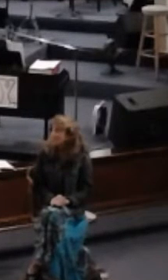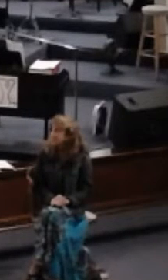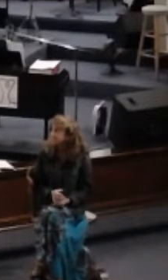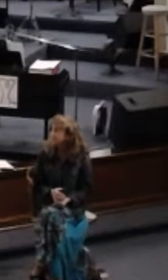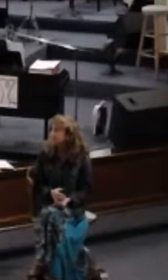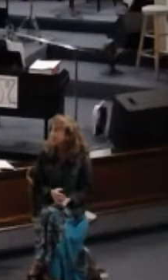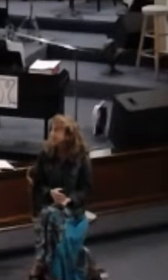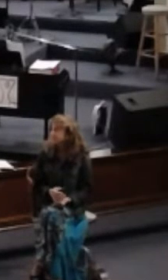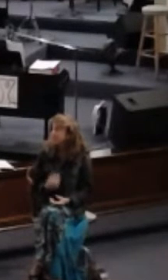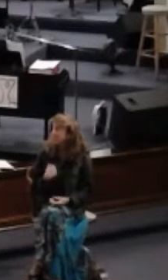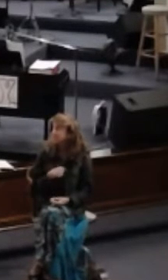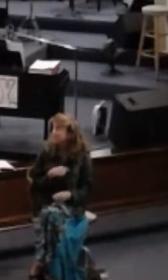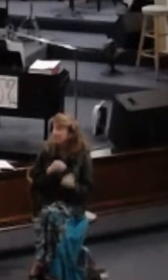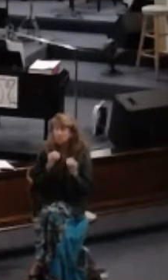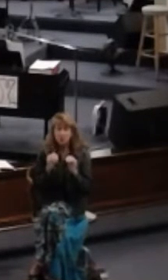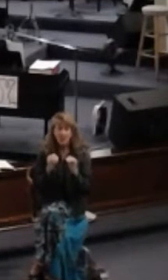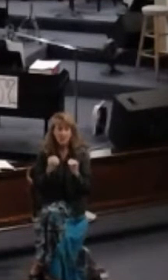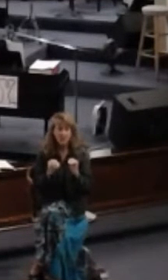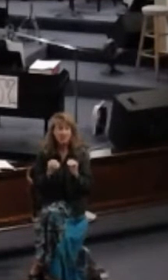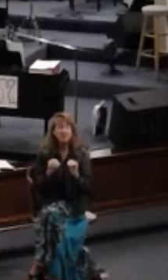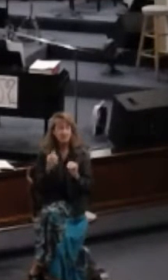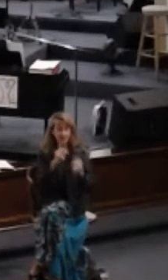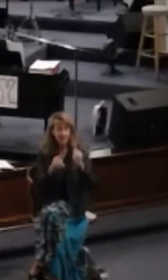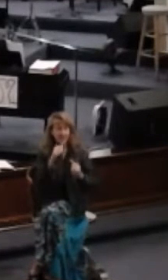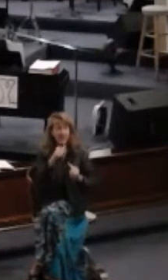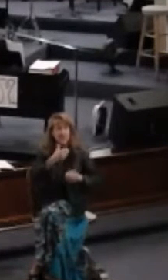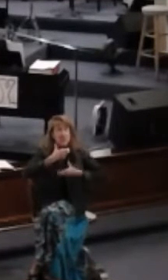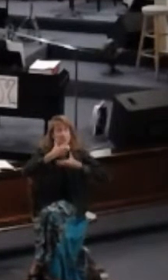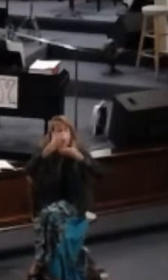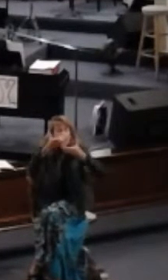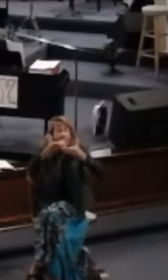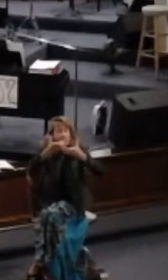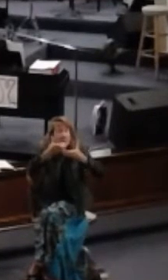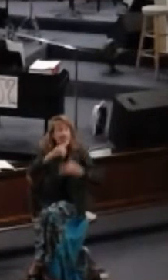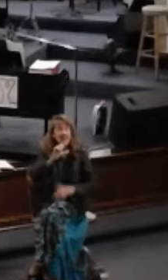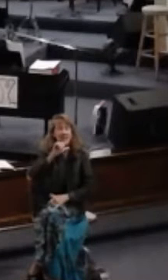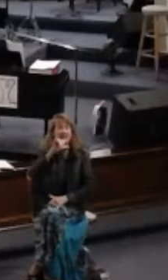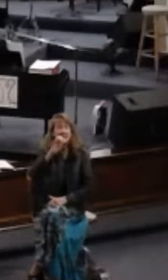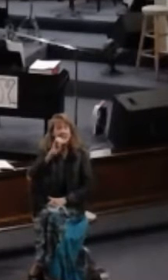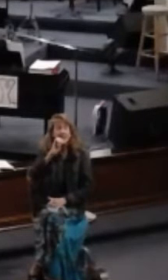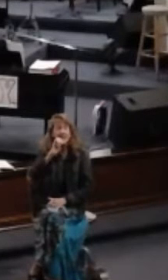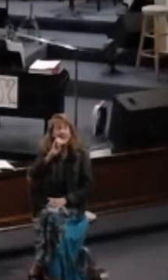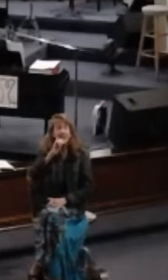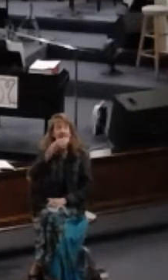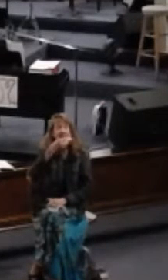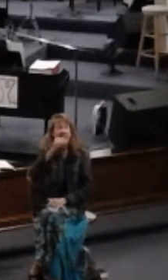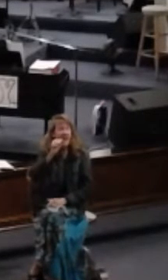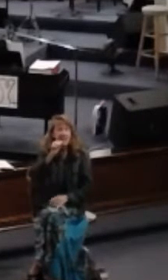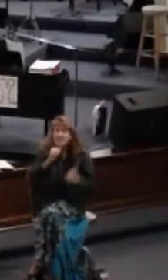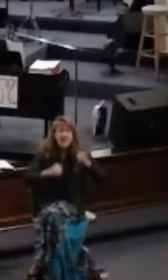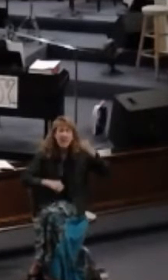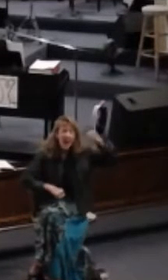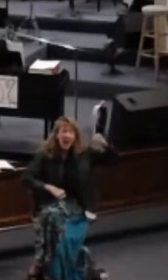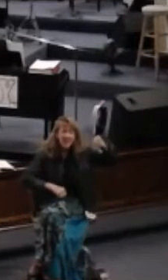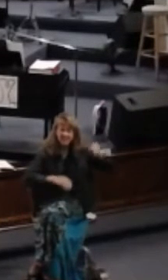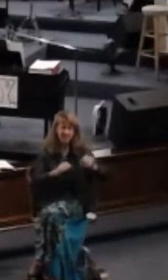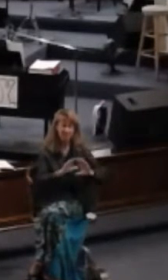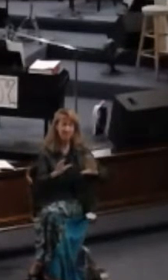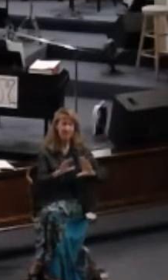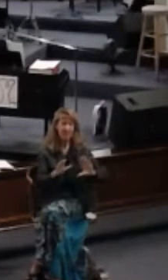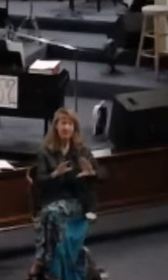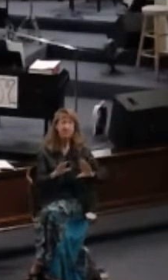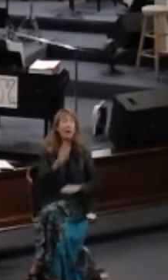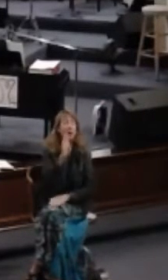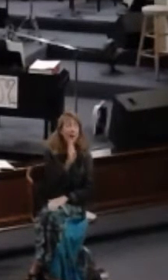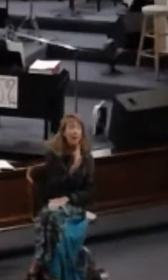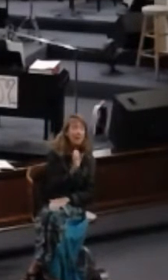We're teaching Ben new words. Amen. Amen. If you have your Bibles, and I hope that you do,